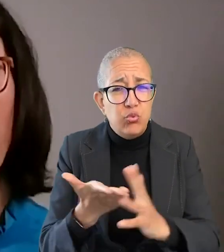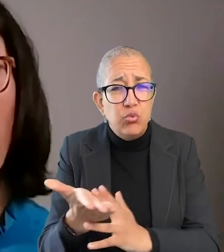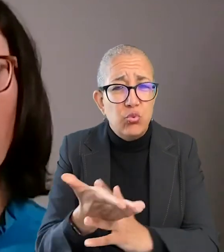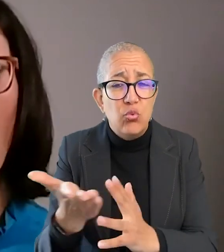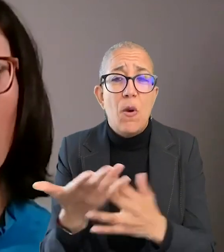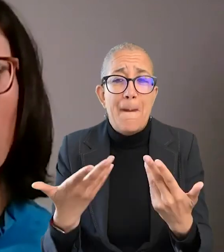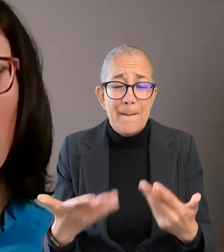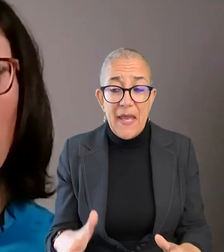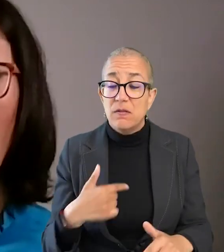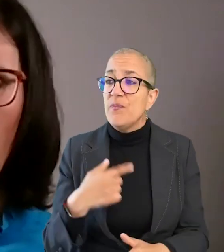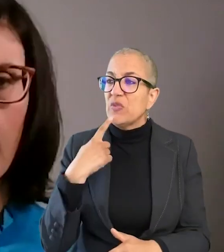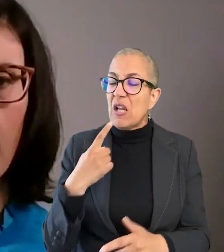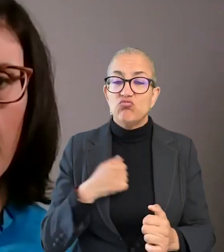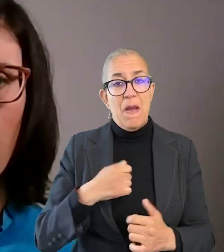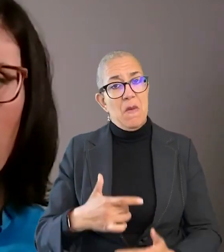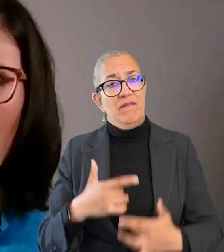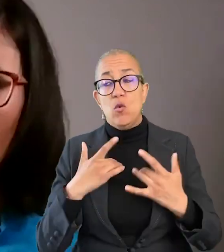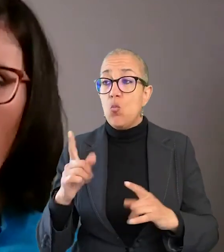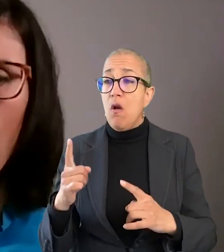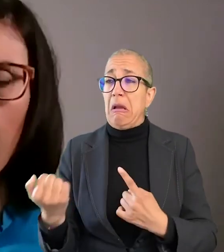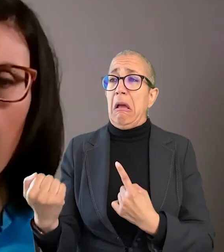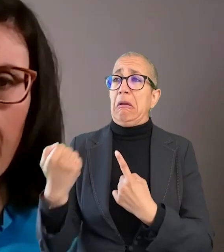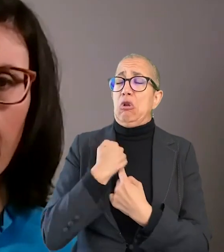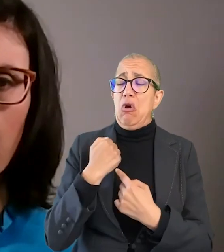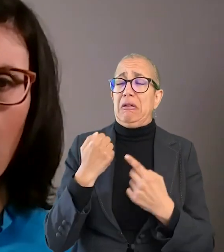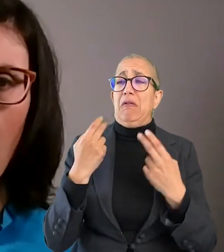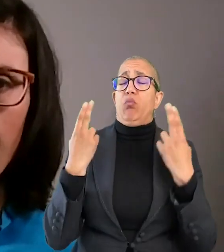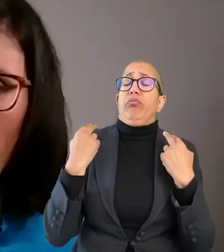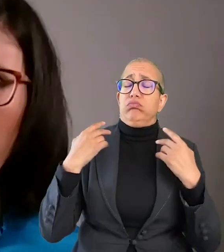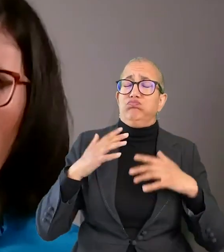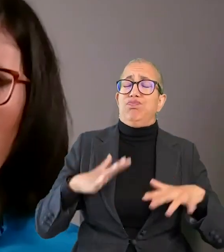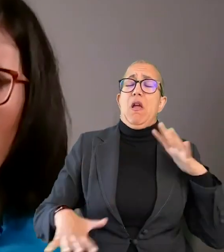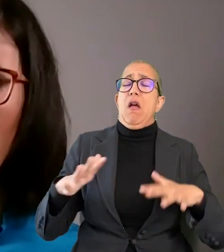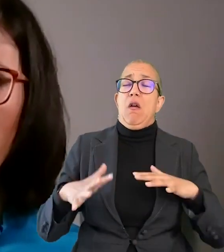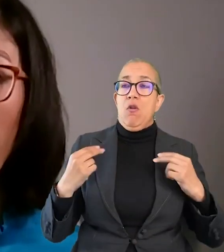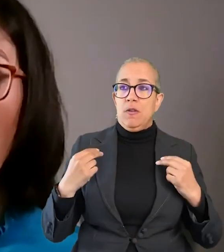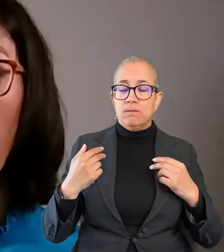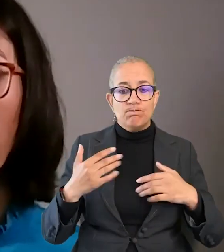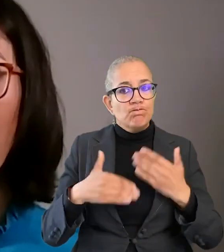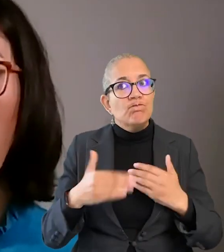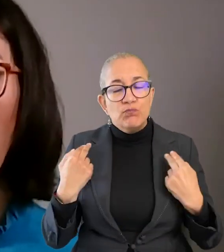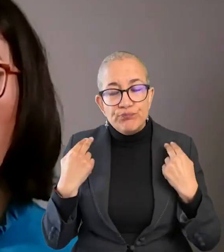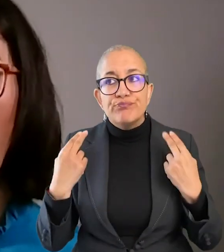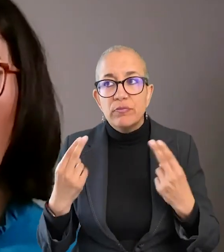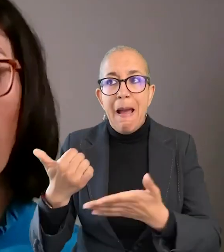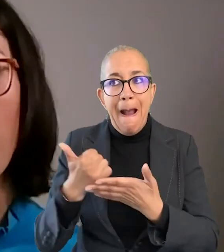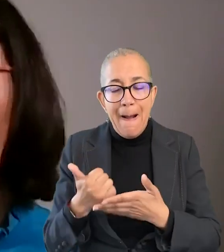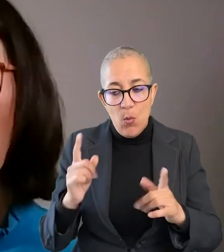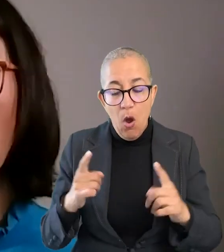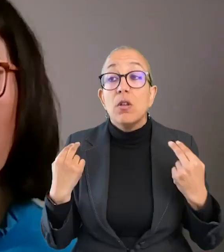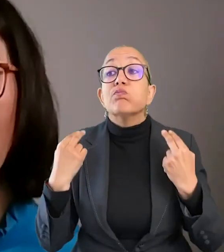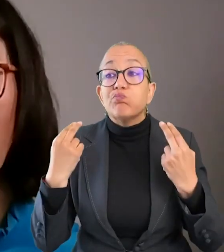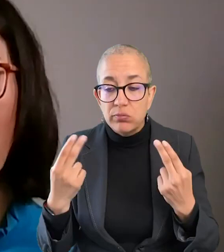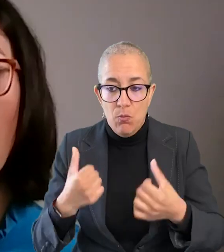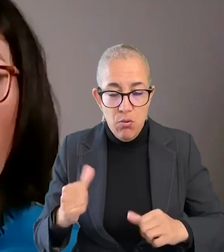well, I've had the knock, what can I learn? What help can I get? I find that I am very quick to bounce back. And what that